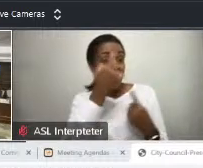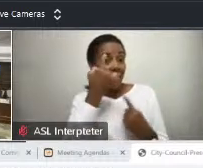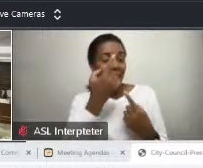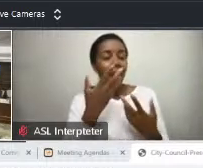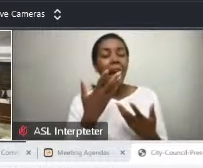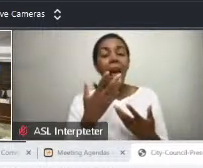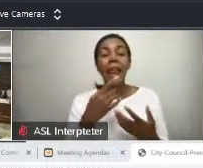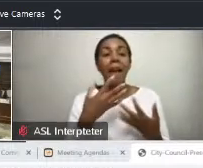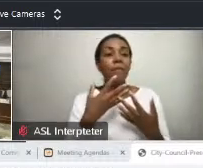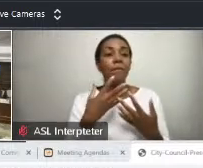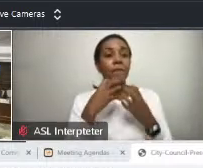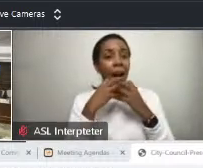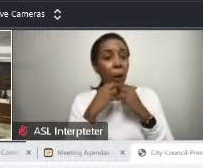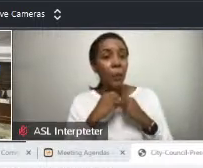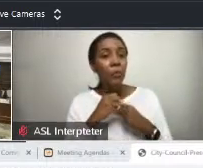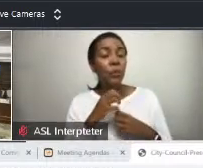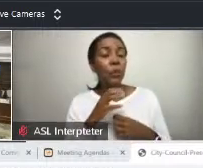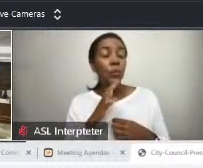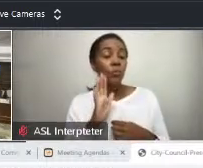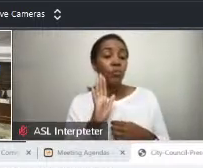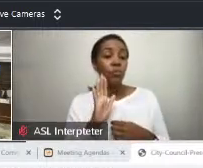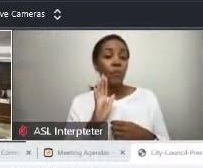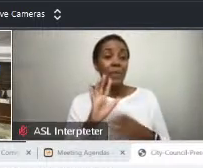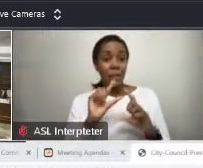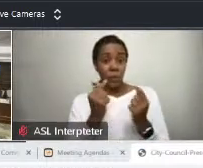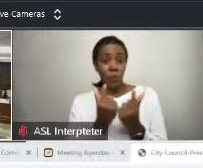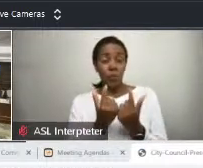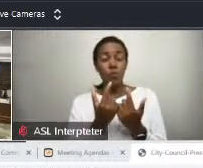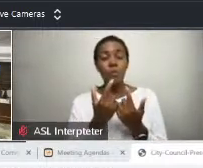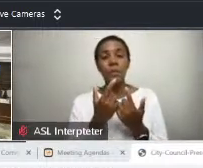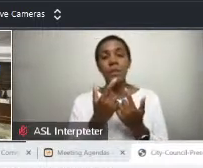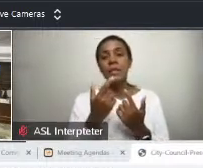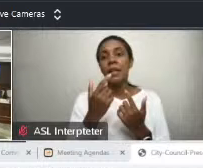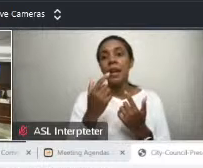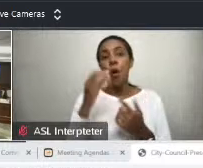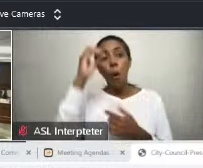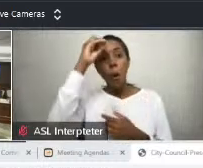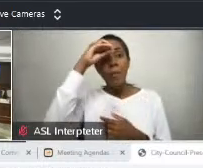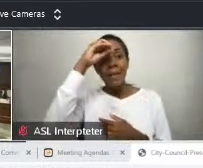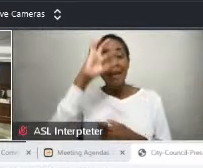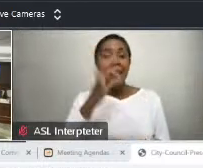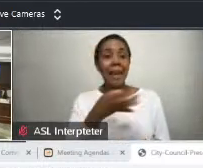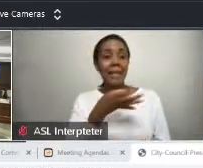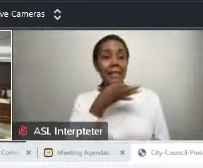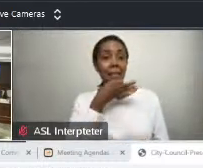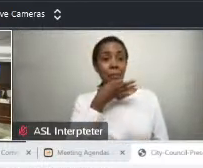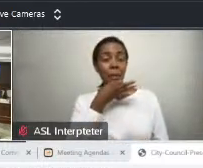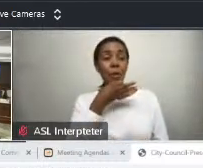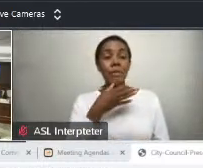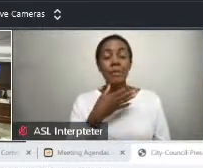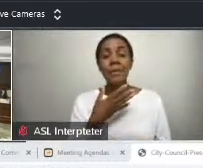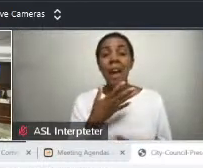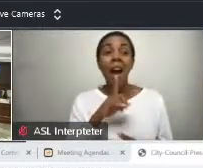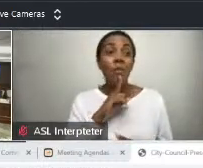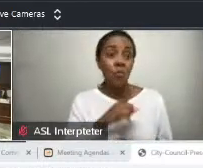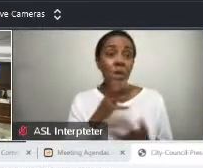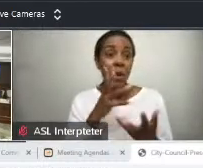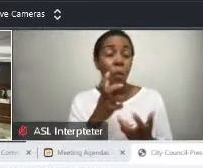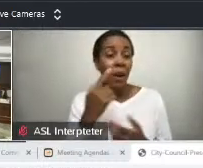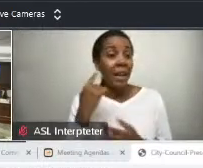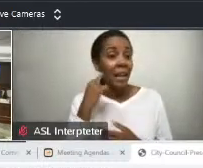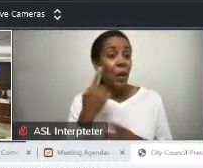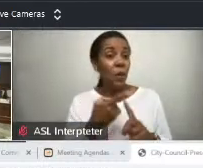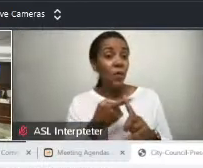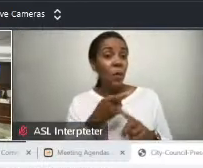I value this body's opinion, especially in areas of expertise. No pressure. I really would like to hear from you because I know